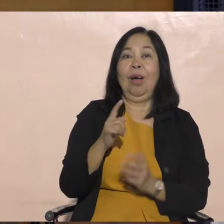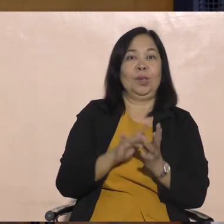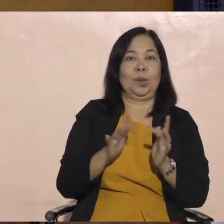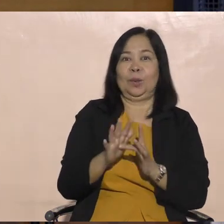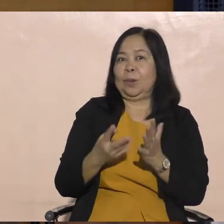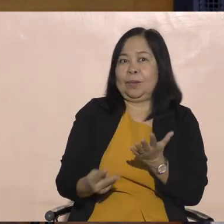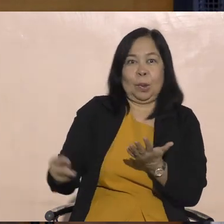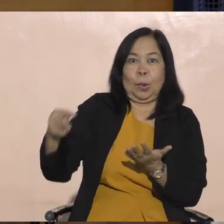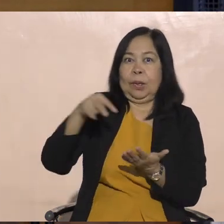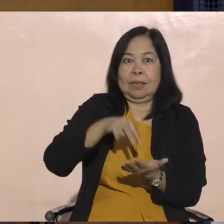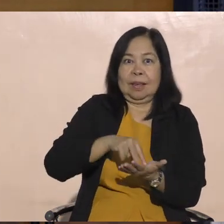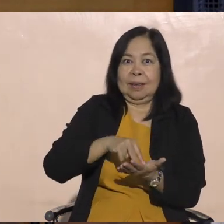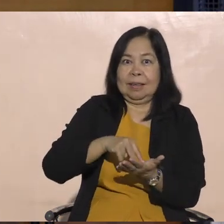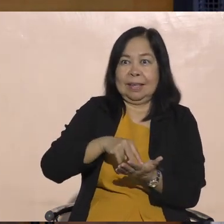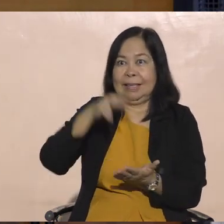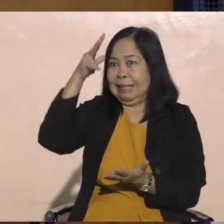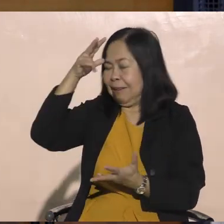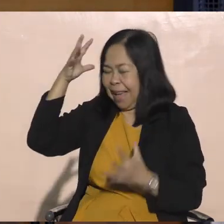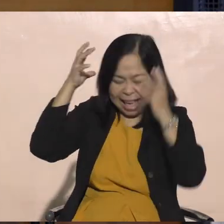Hallelujah. Dalaygo ng Diyos.